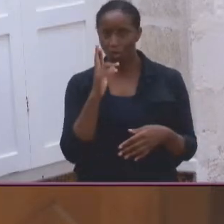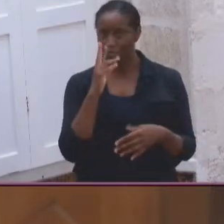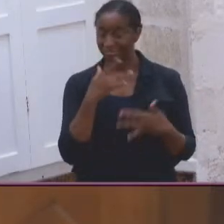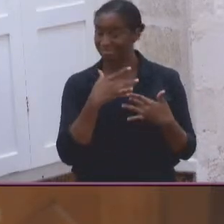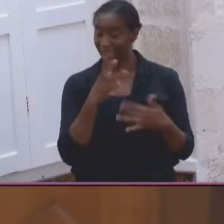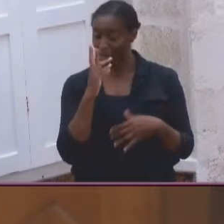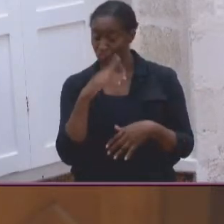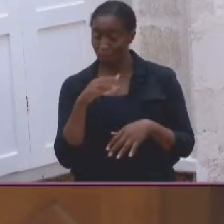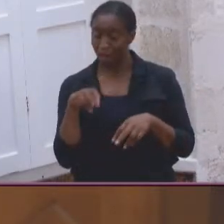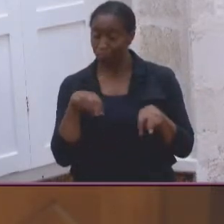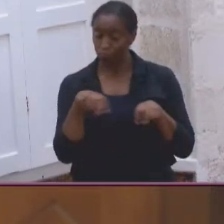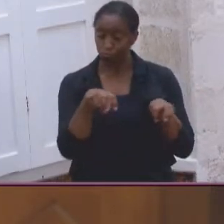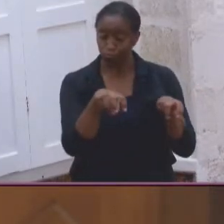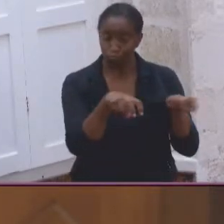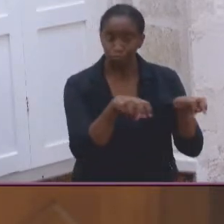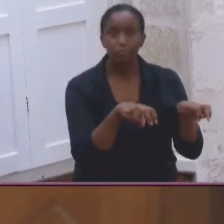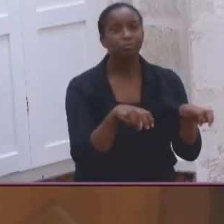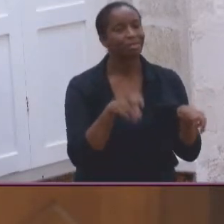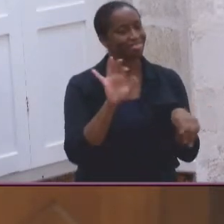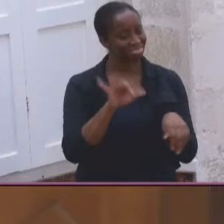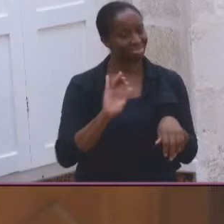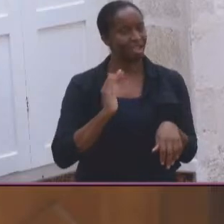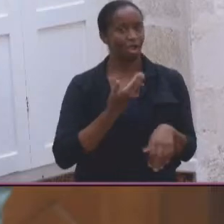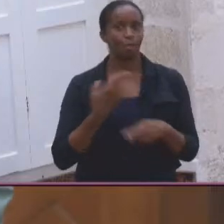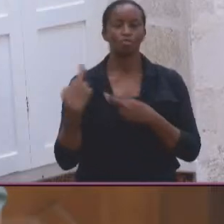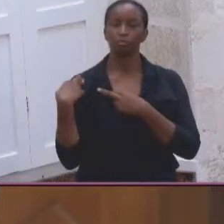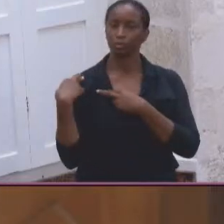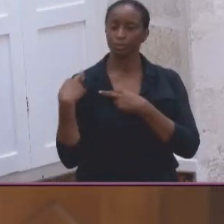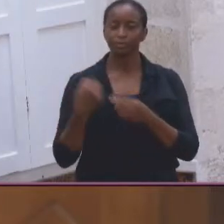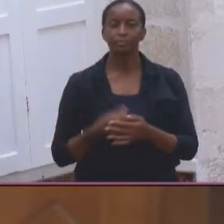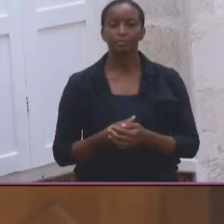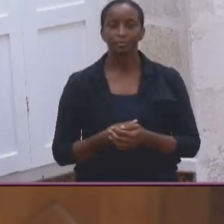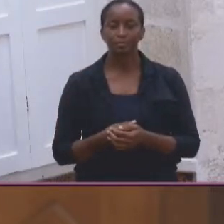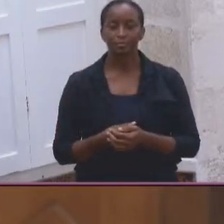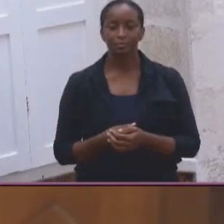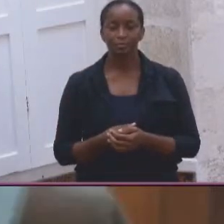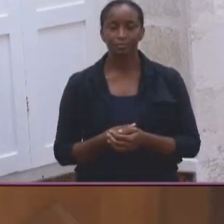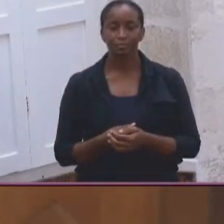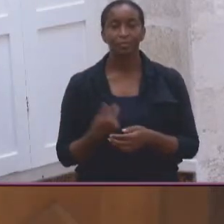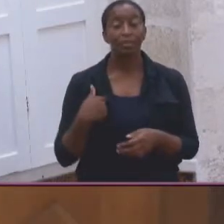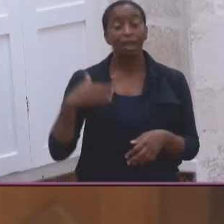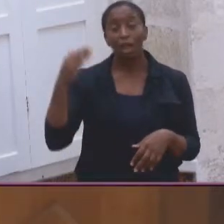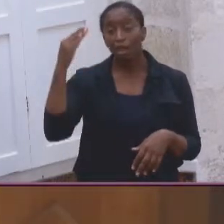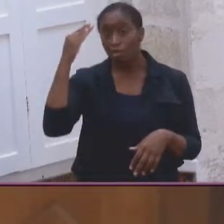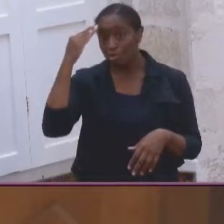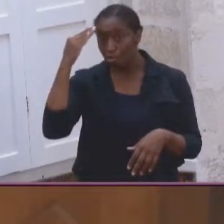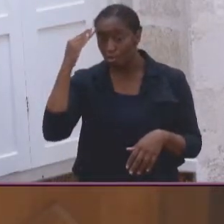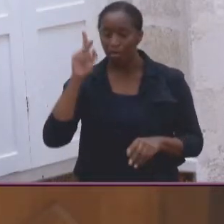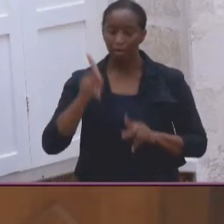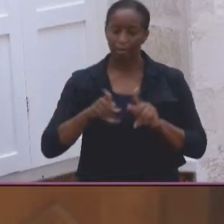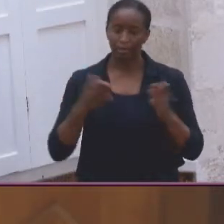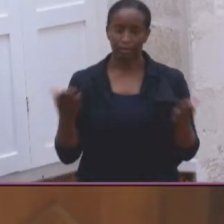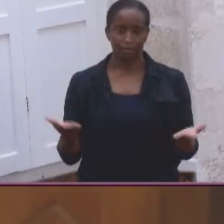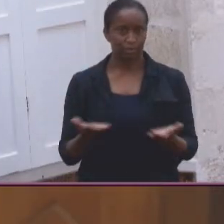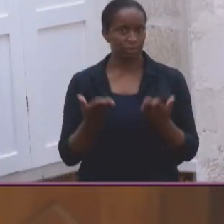And I'm sure that the citizens of this country will ensure that every building is kept clear of